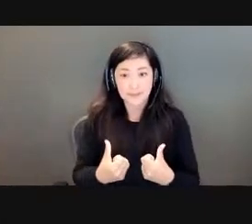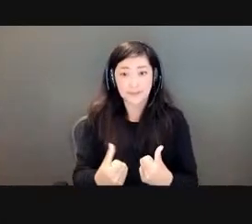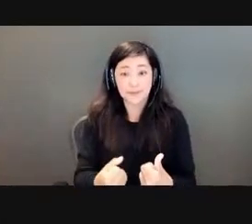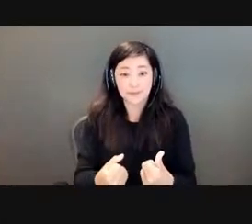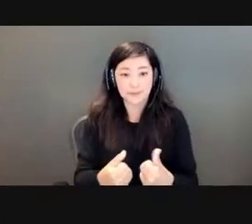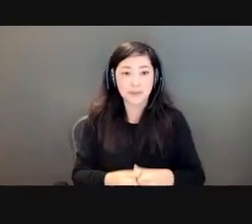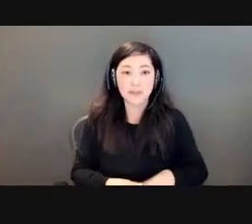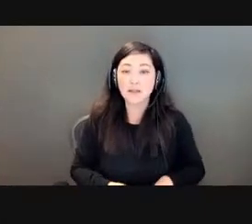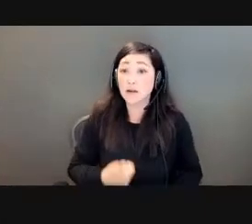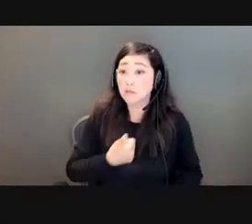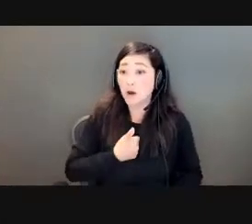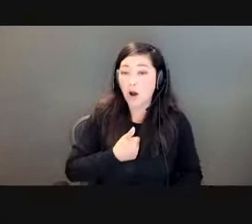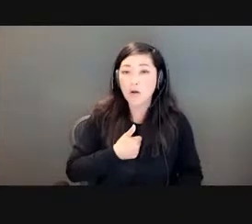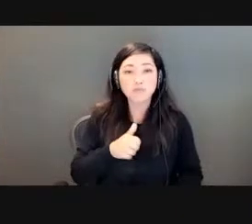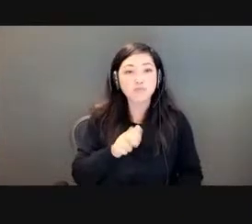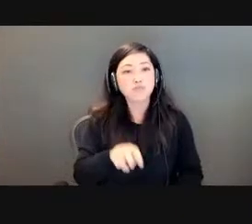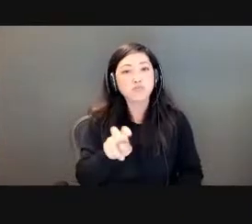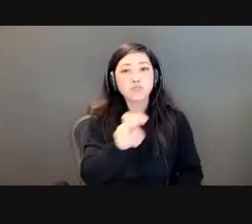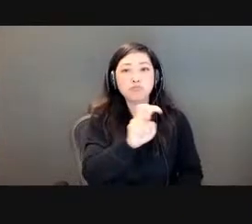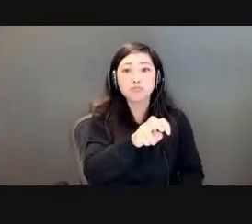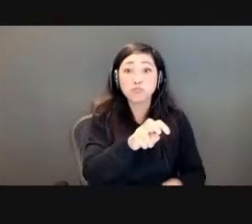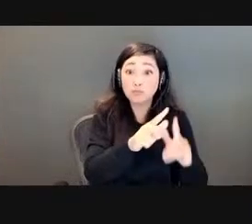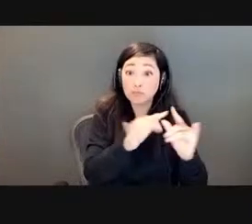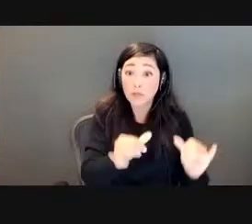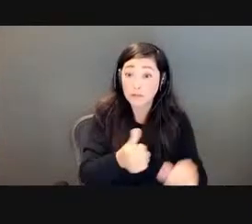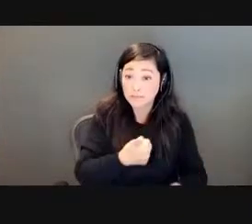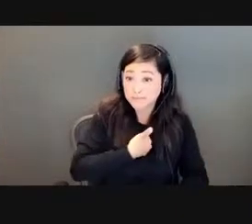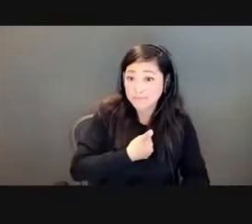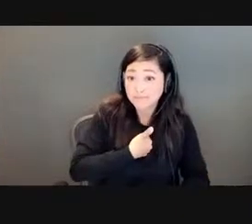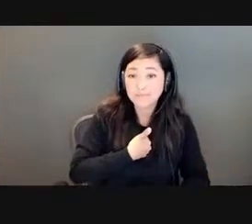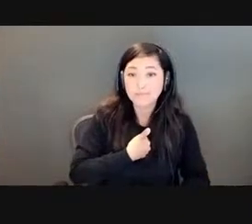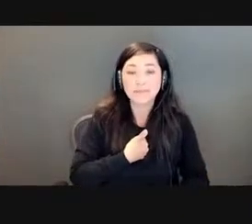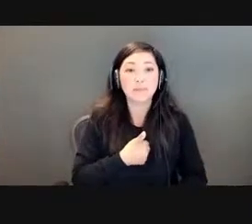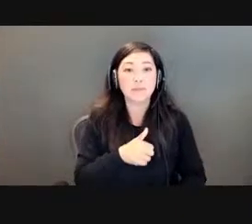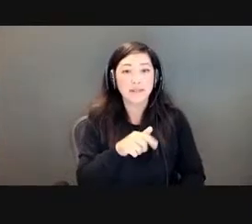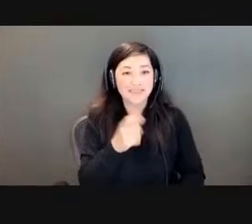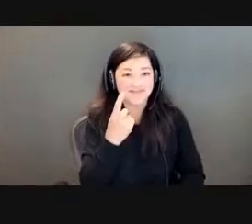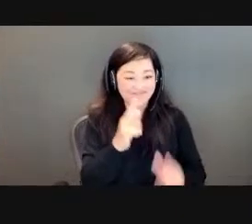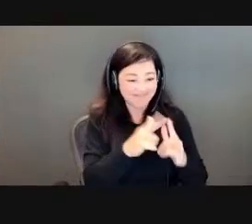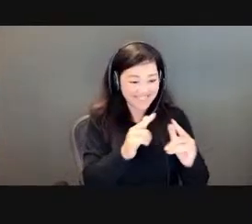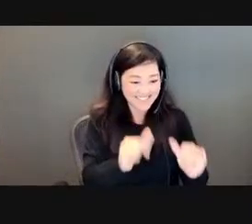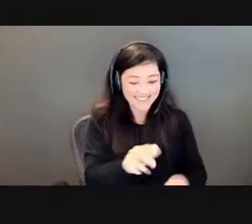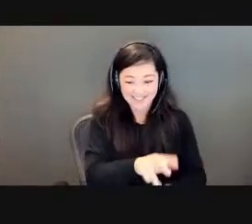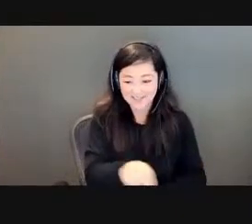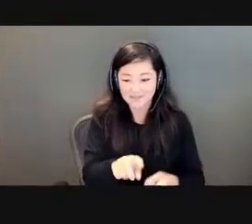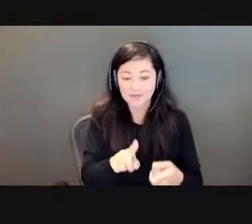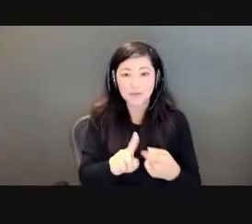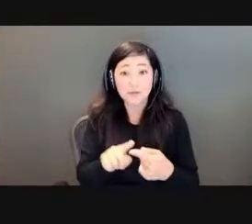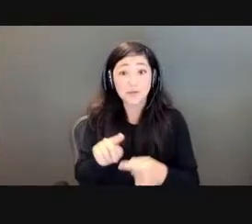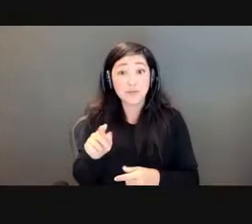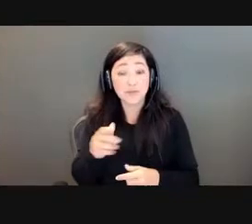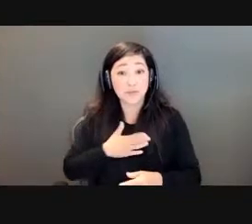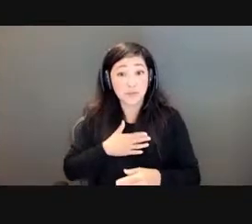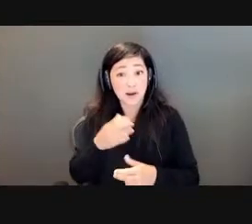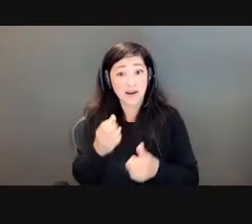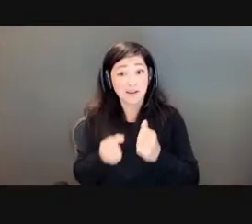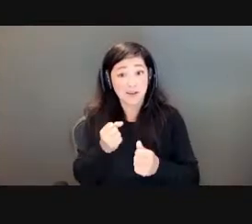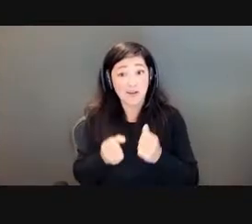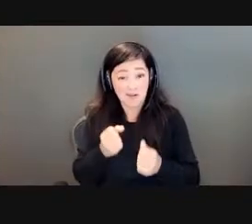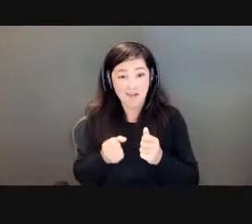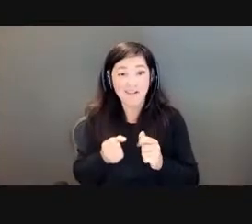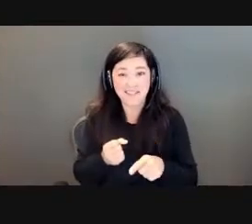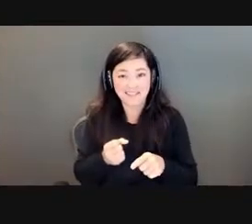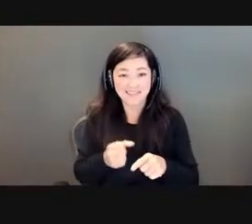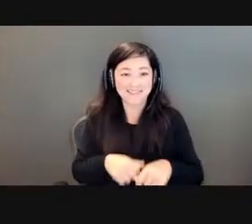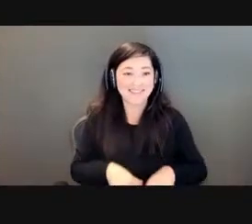taking solo camping trips in a tent, and I transitioned from my tent to car camping in my SUV. Below the text,